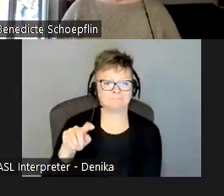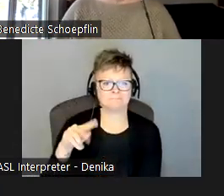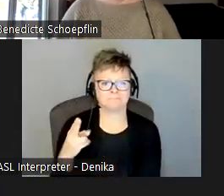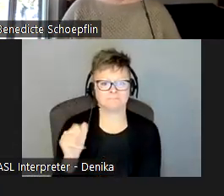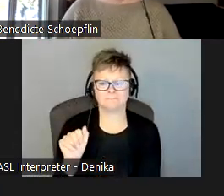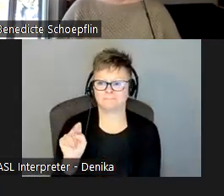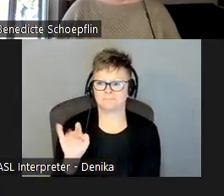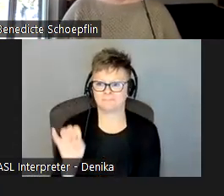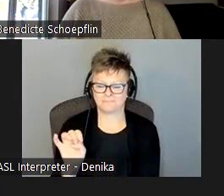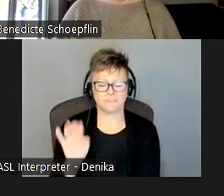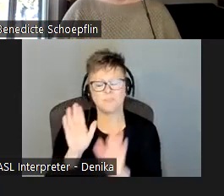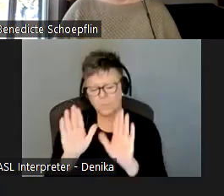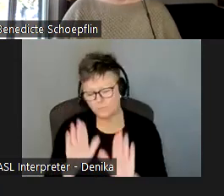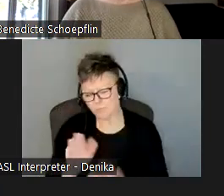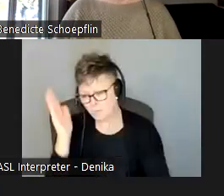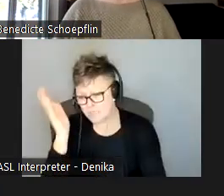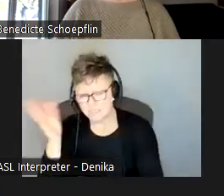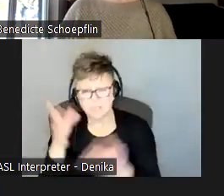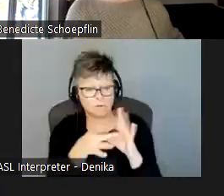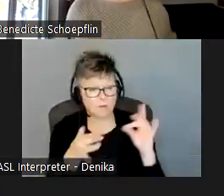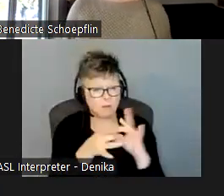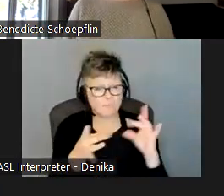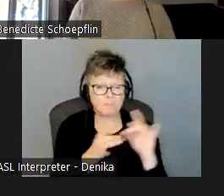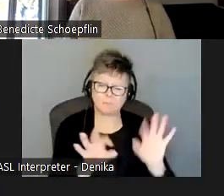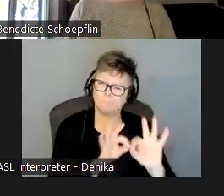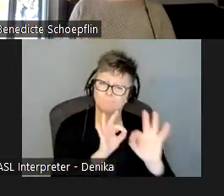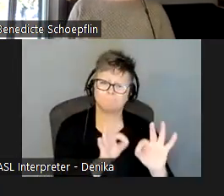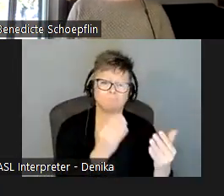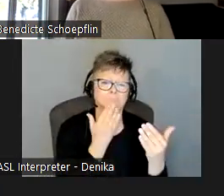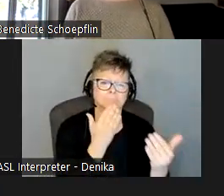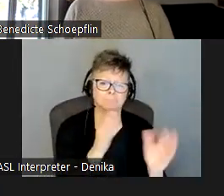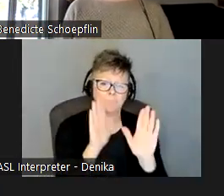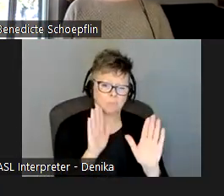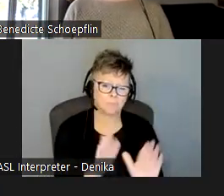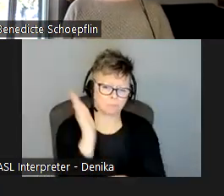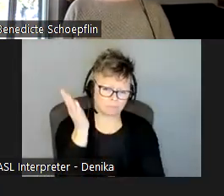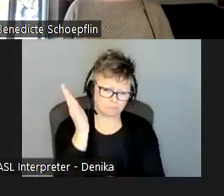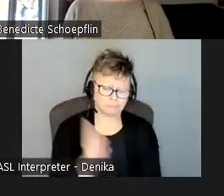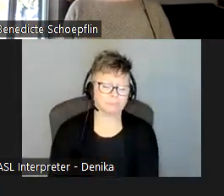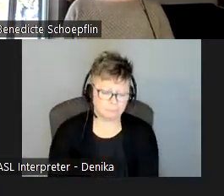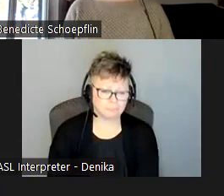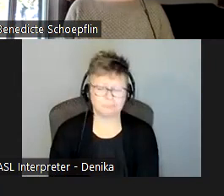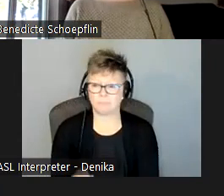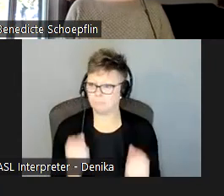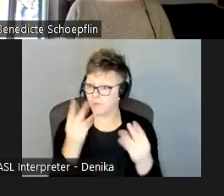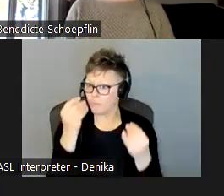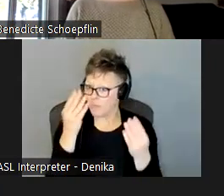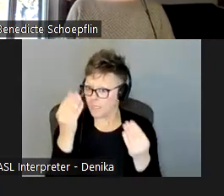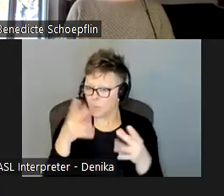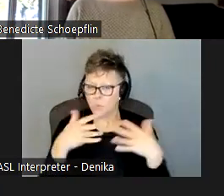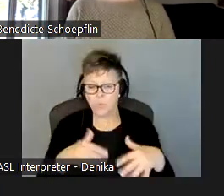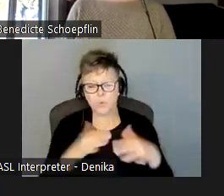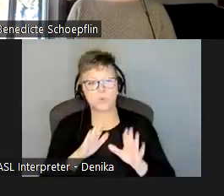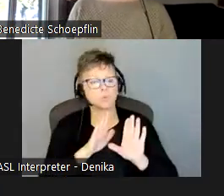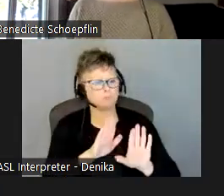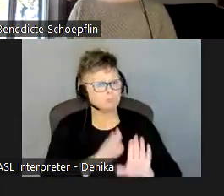We've had some excellent comments, and thanking you for your great presentation. Lots of information and tips to share